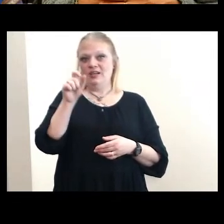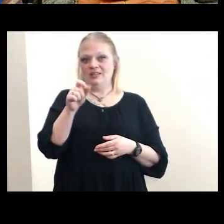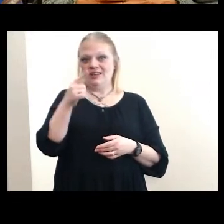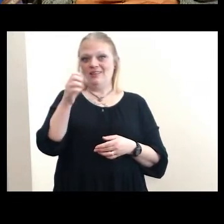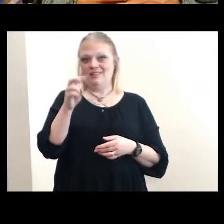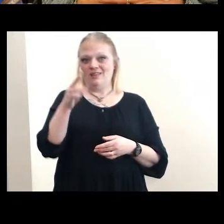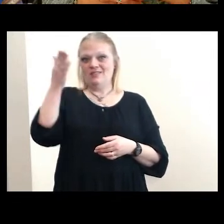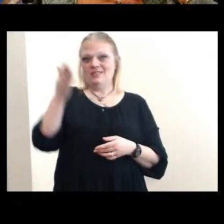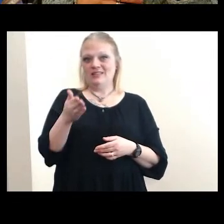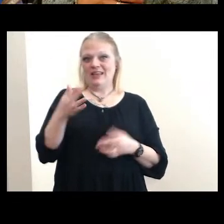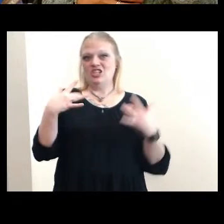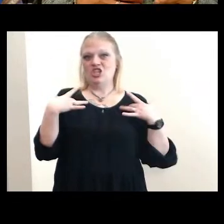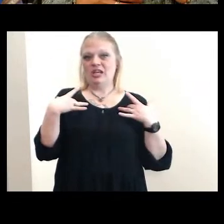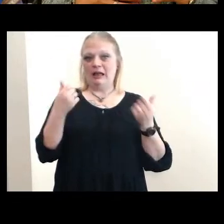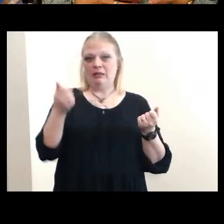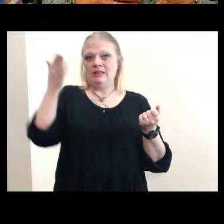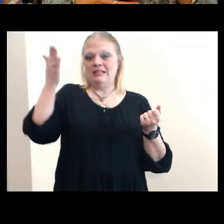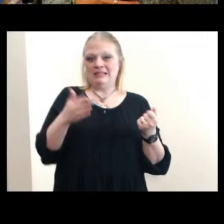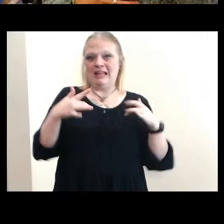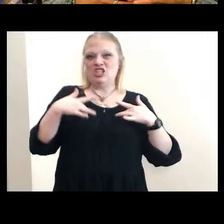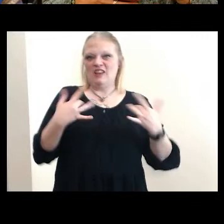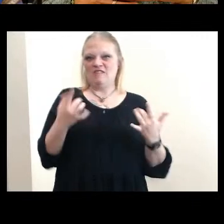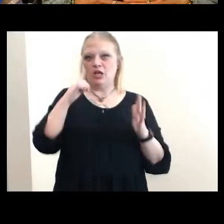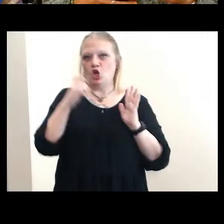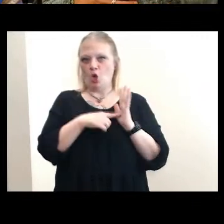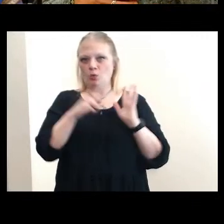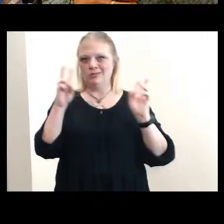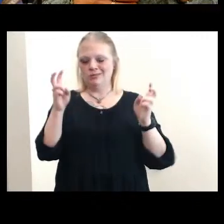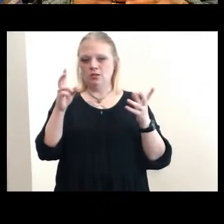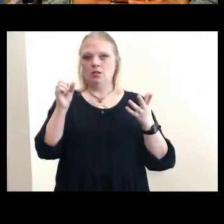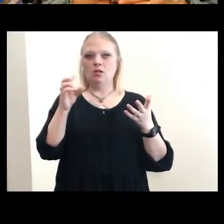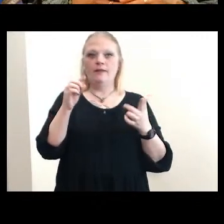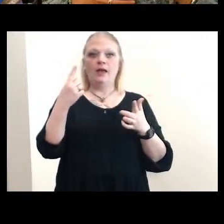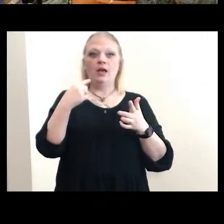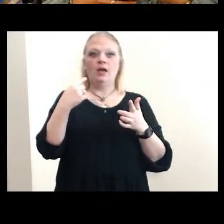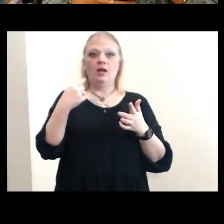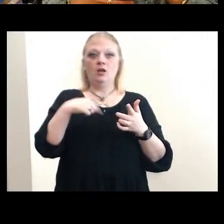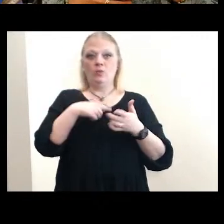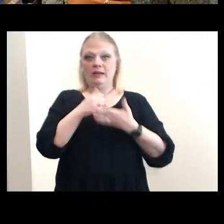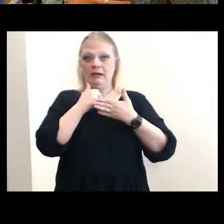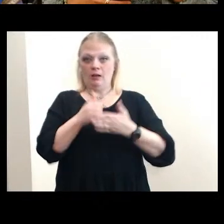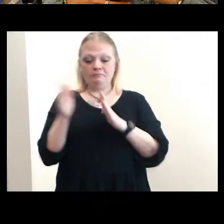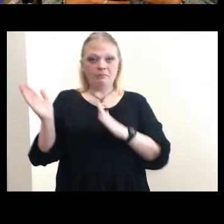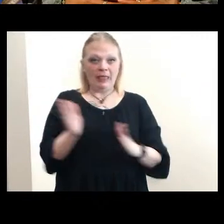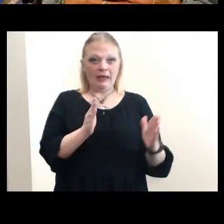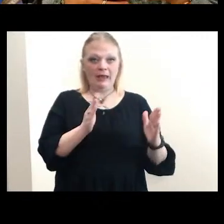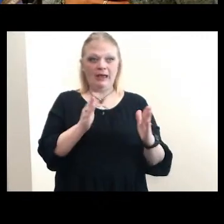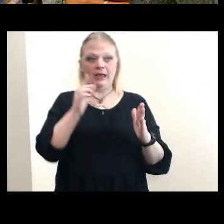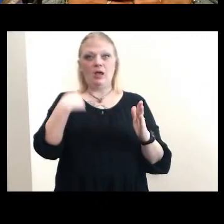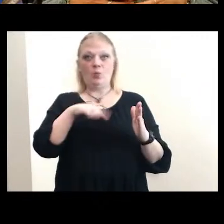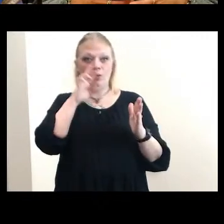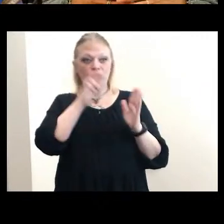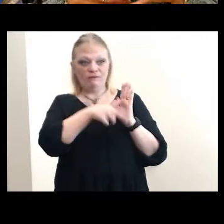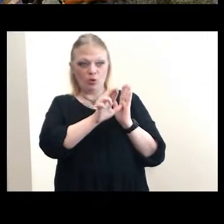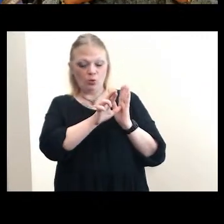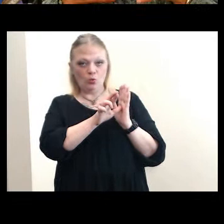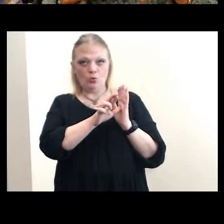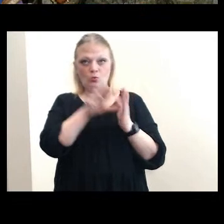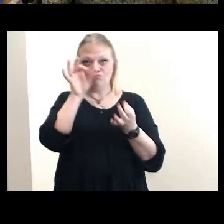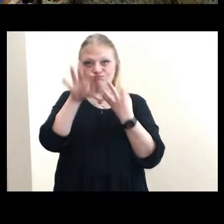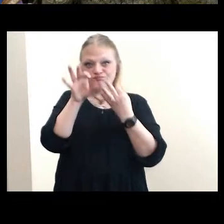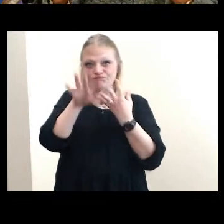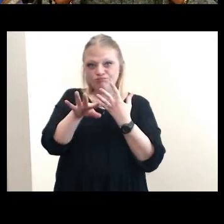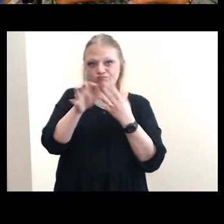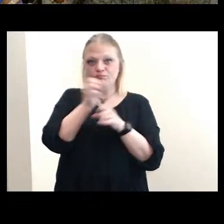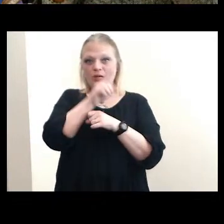erie.gov/event notice, you can complete the safety plan and we can review it. A sanitarian will review it and give you feedback and make